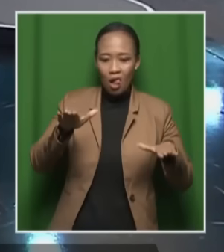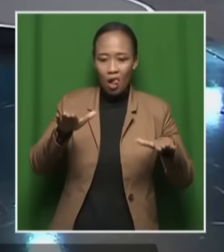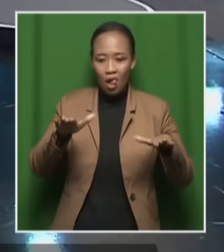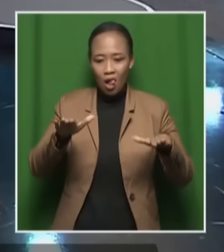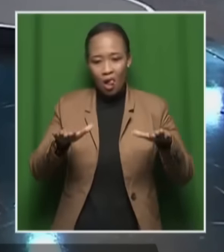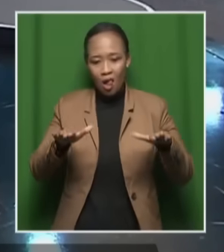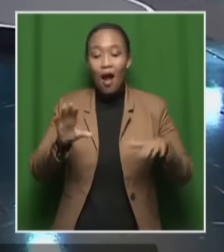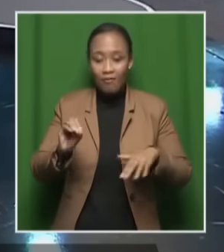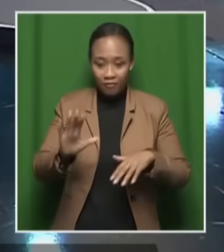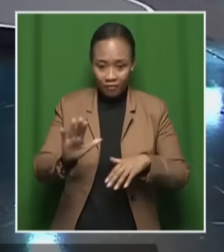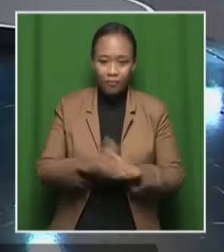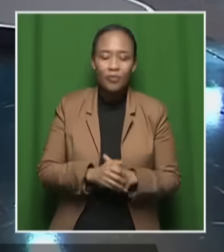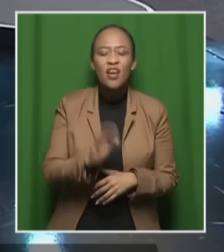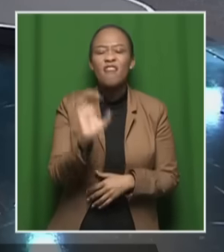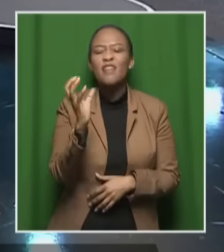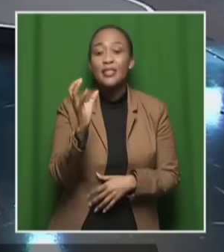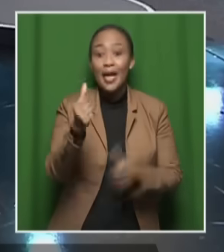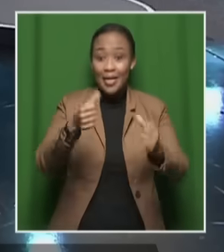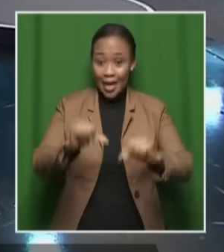those.